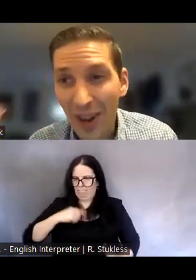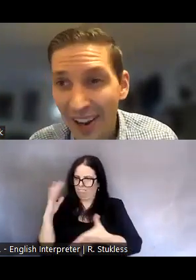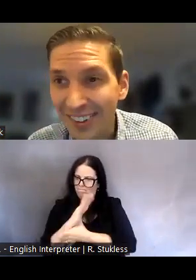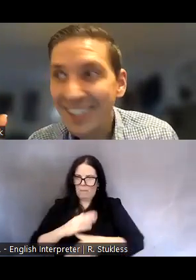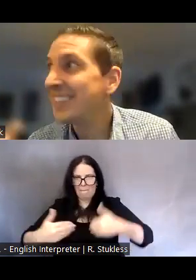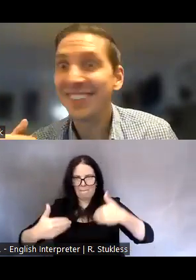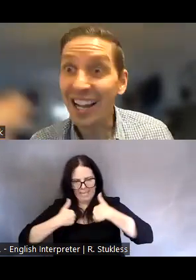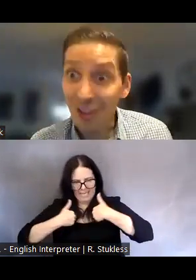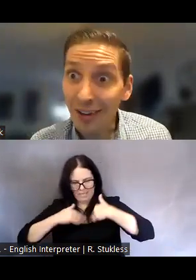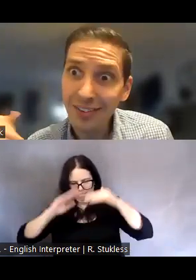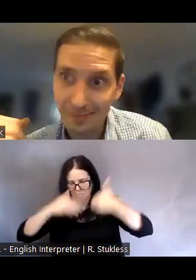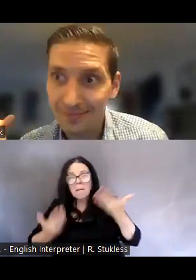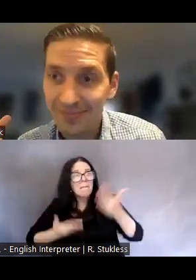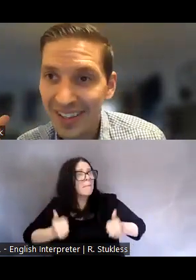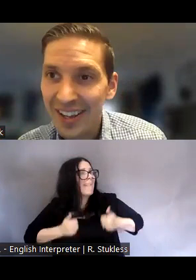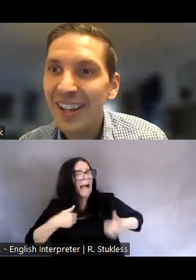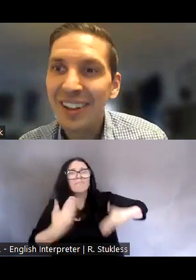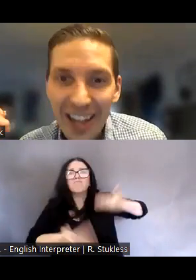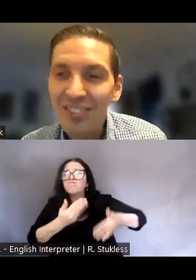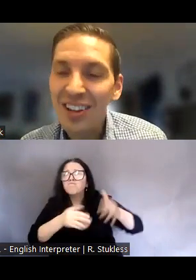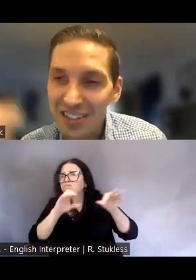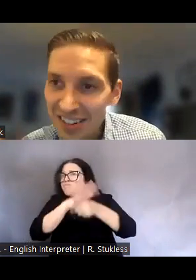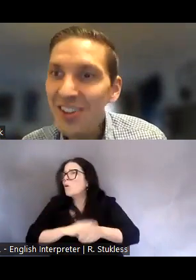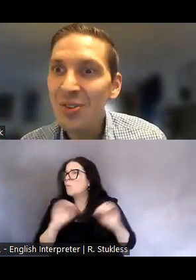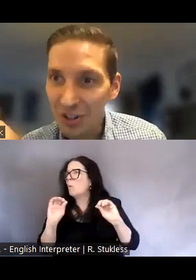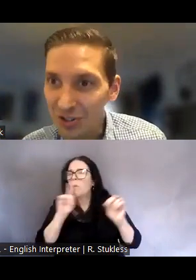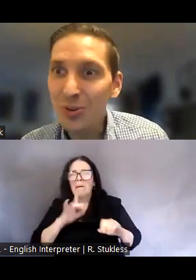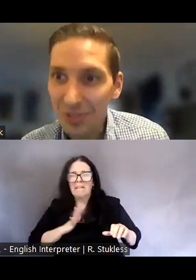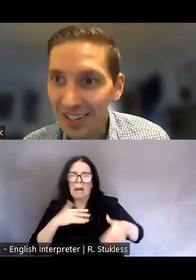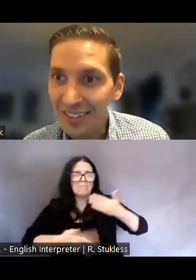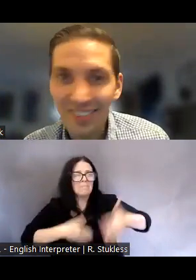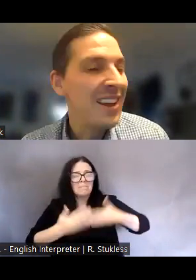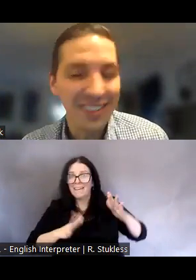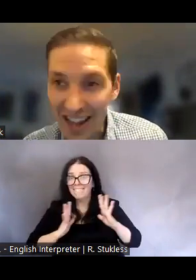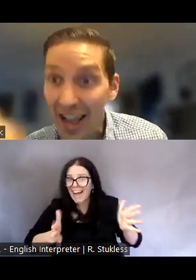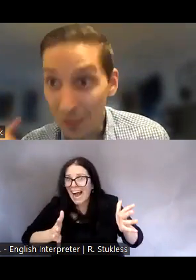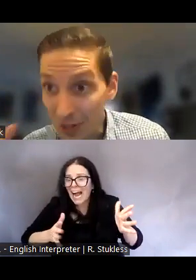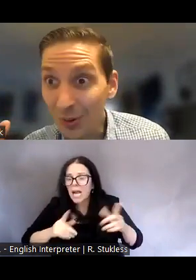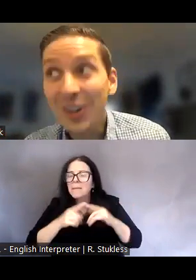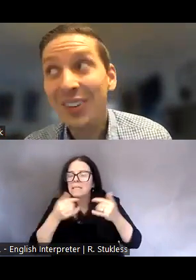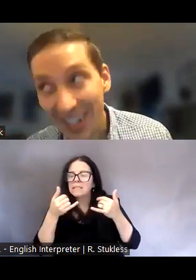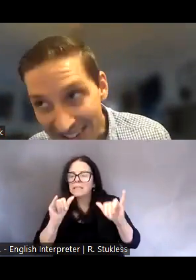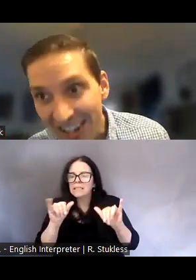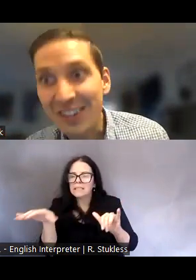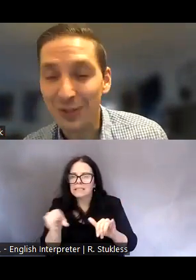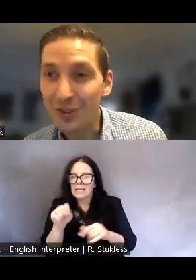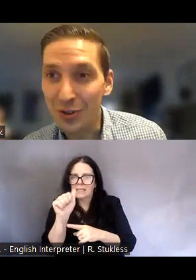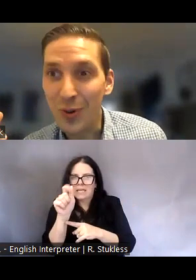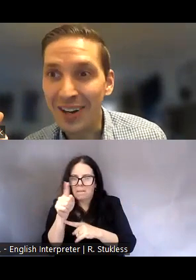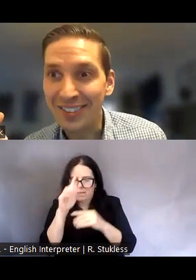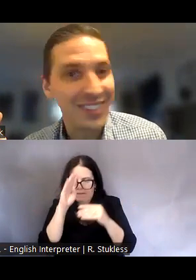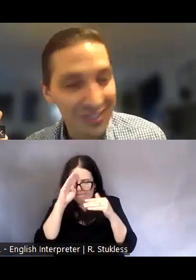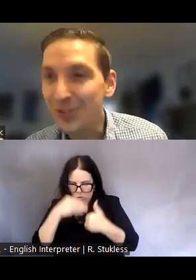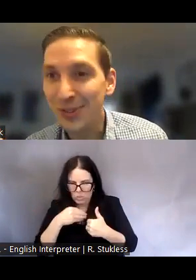going swell. That's awesome. Let's continue to do things to help you to continue to